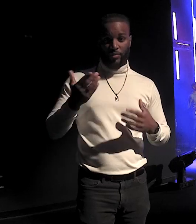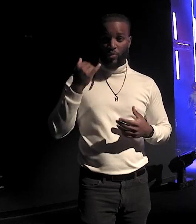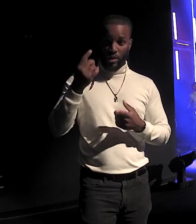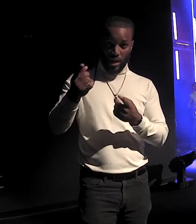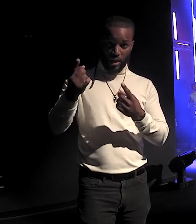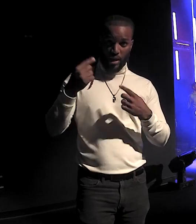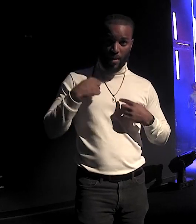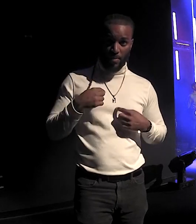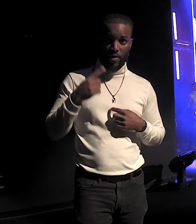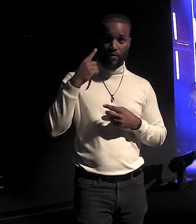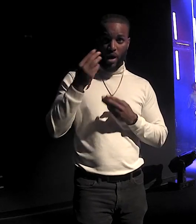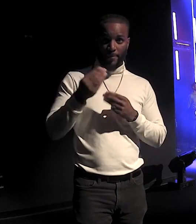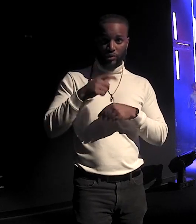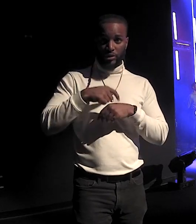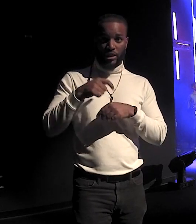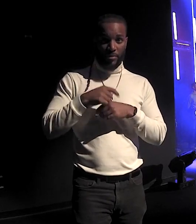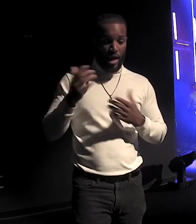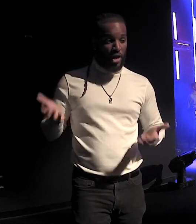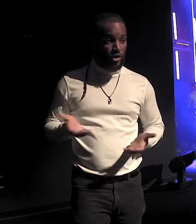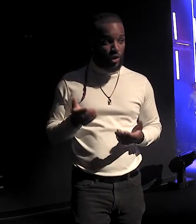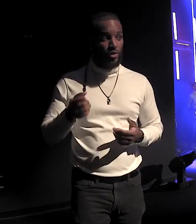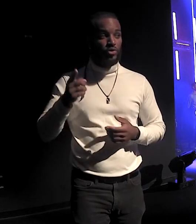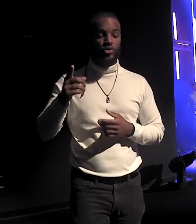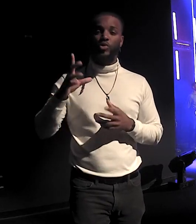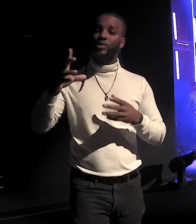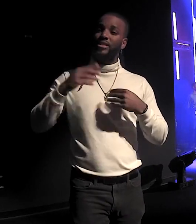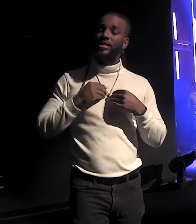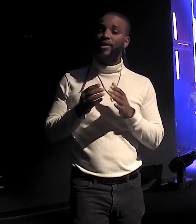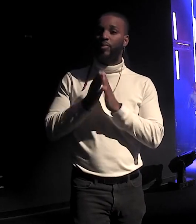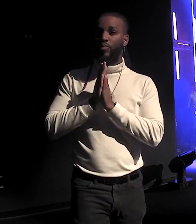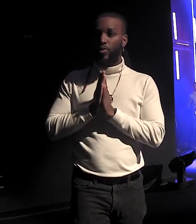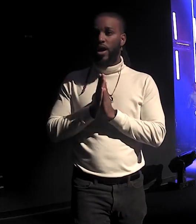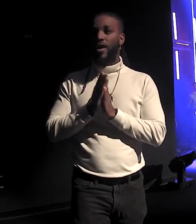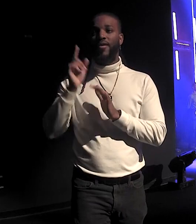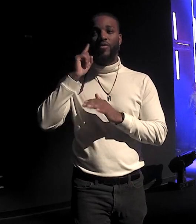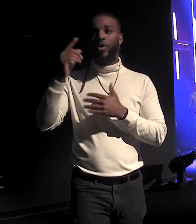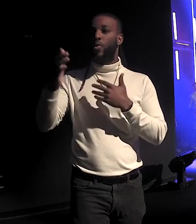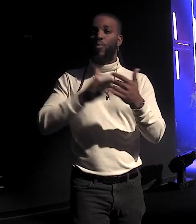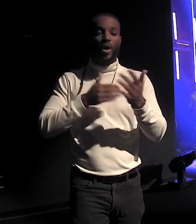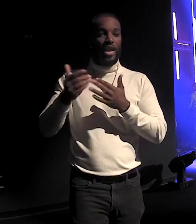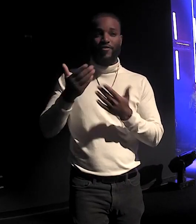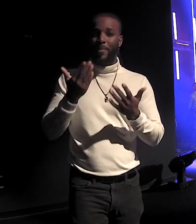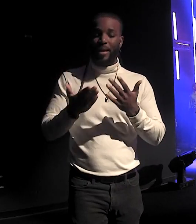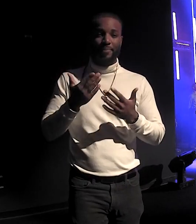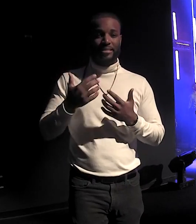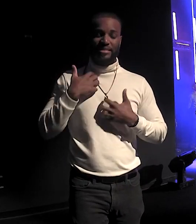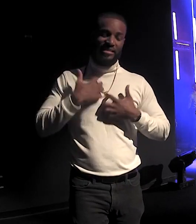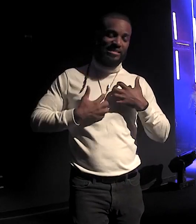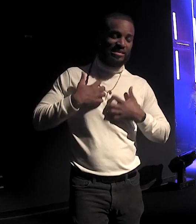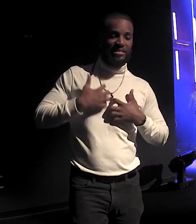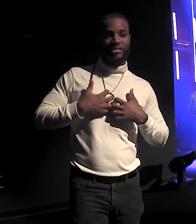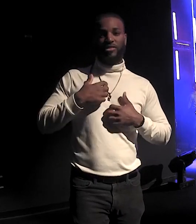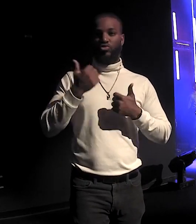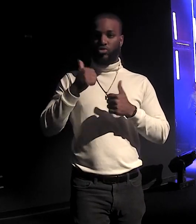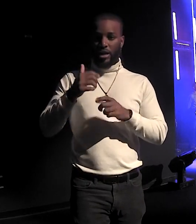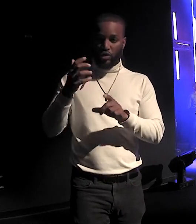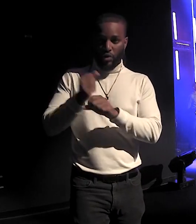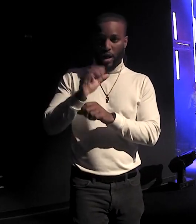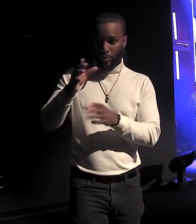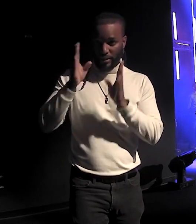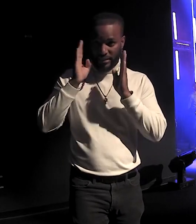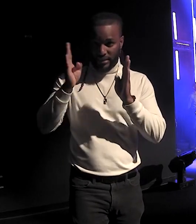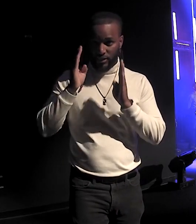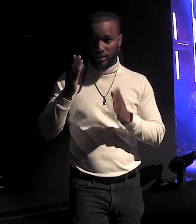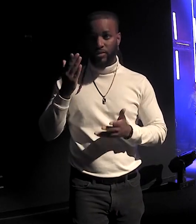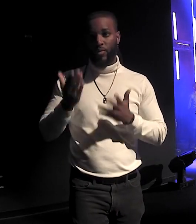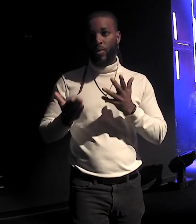want to come on forward. Ministry teams, I encourage you, receive prayer over whatever might be contending for your attention, what